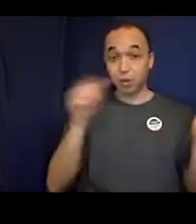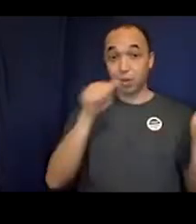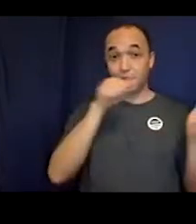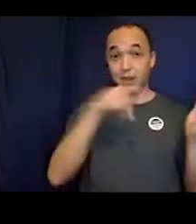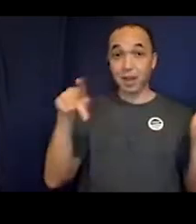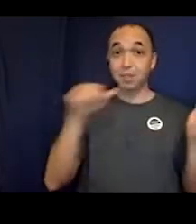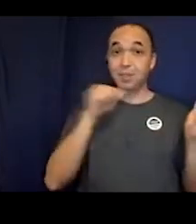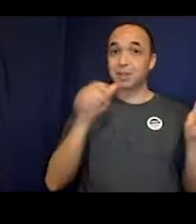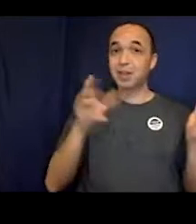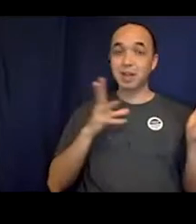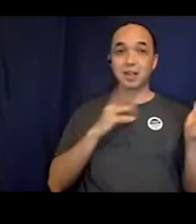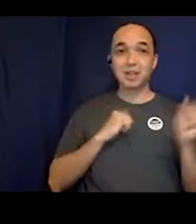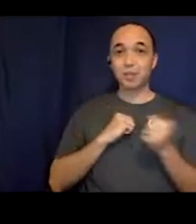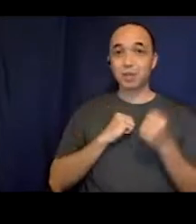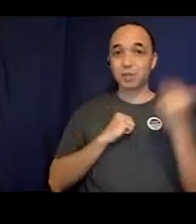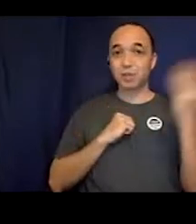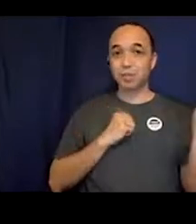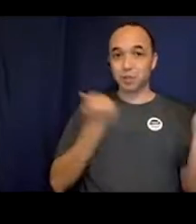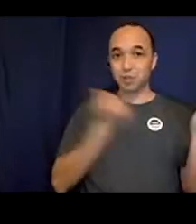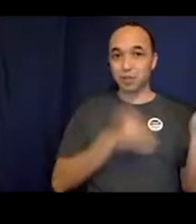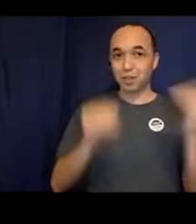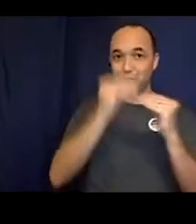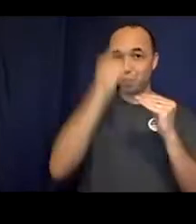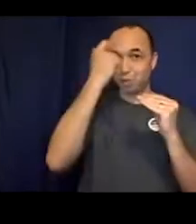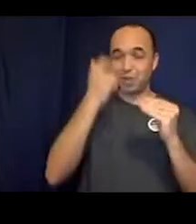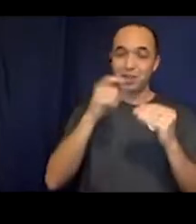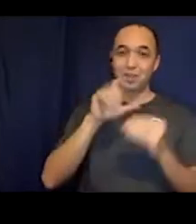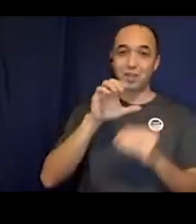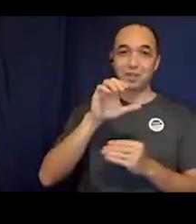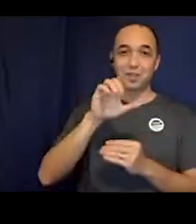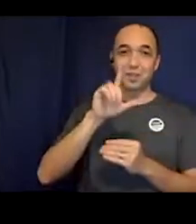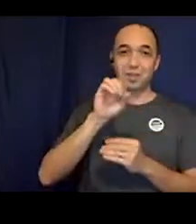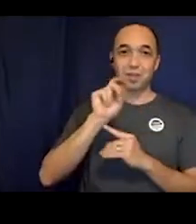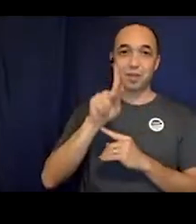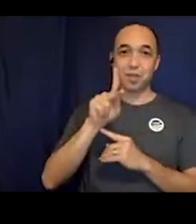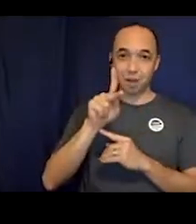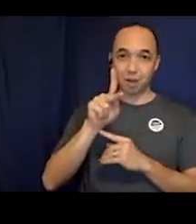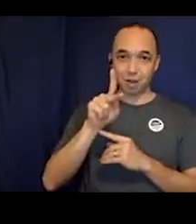even later or earlier, I should say. Yeah.